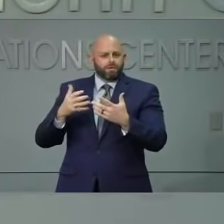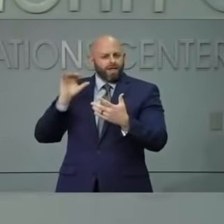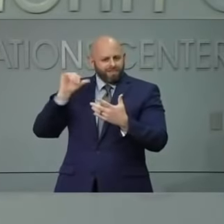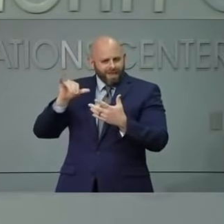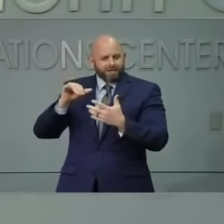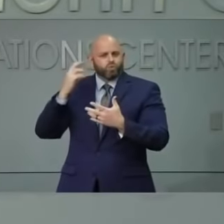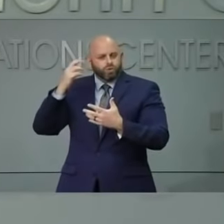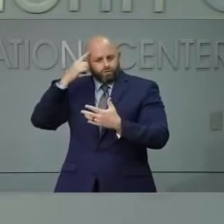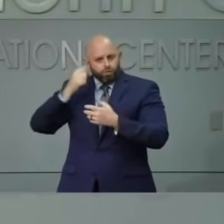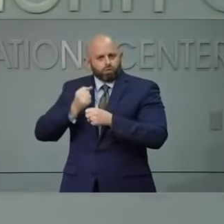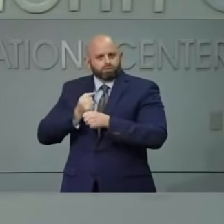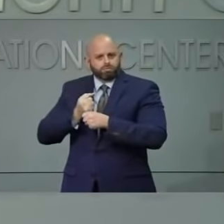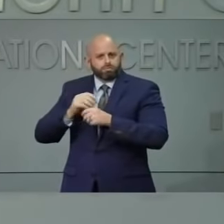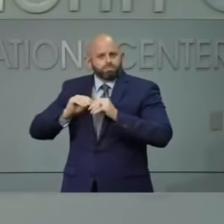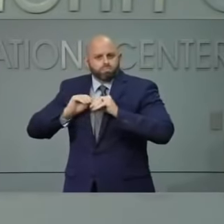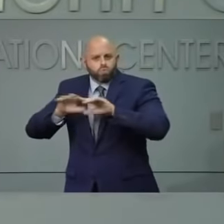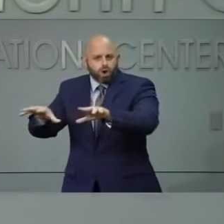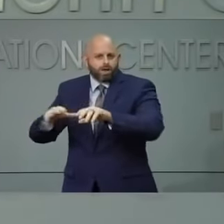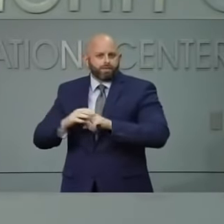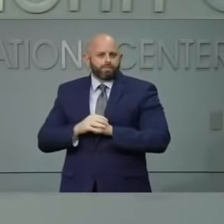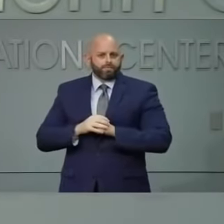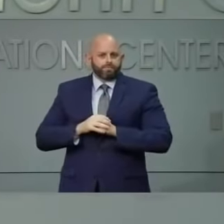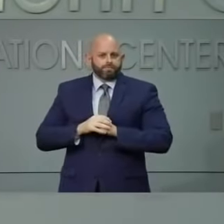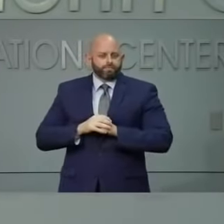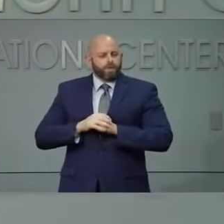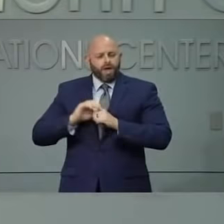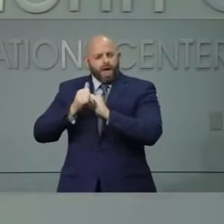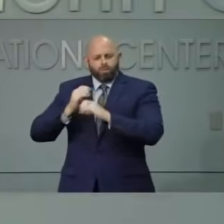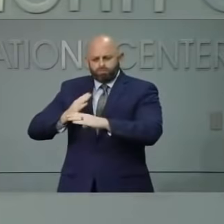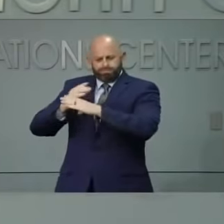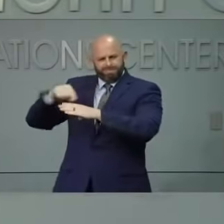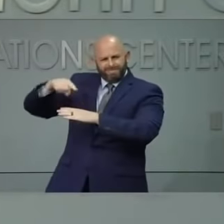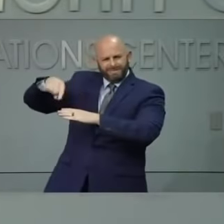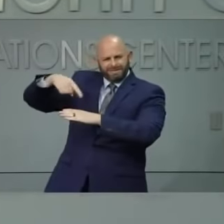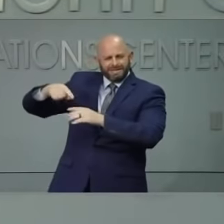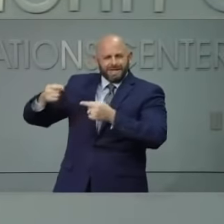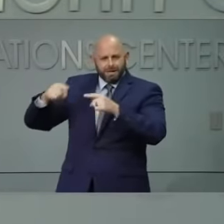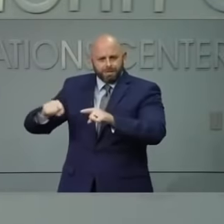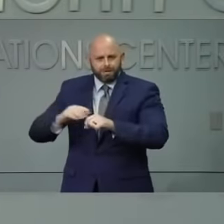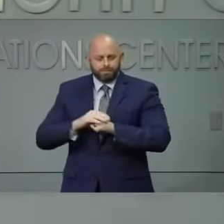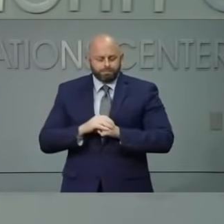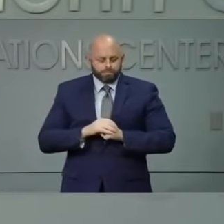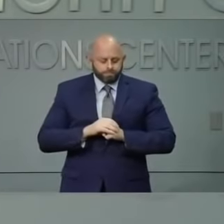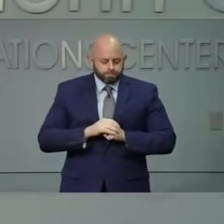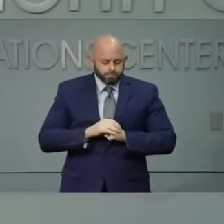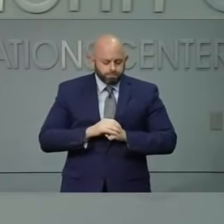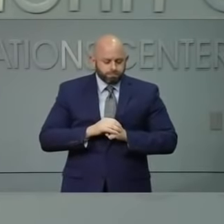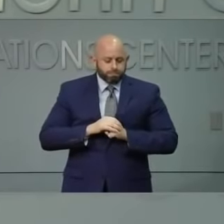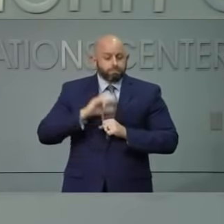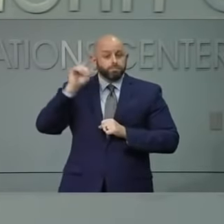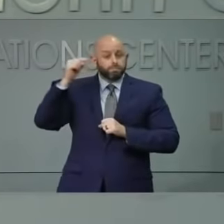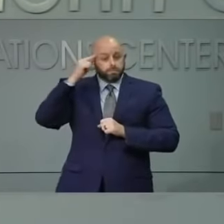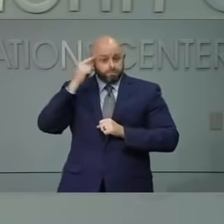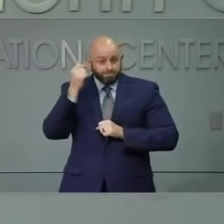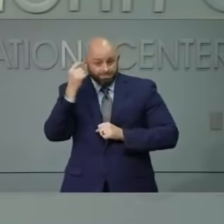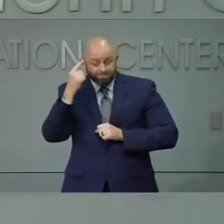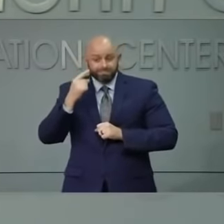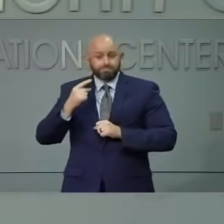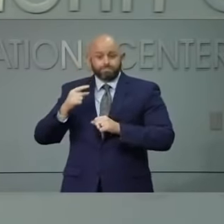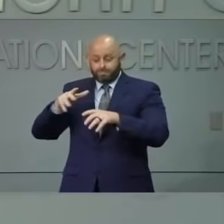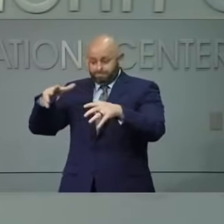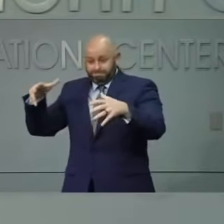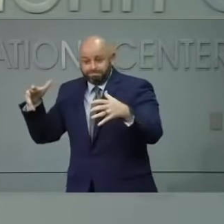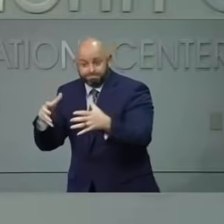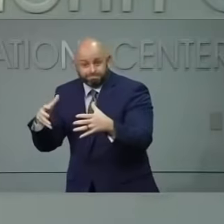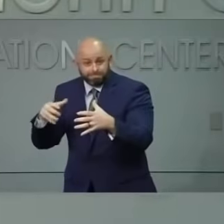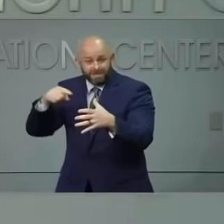Well, the informal gatherings are not the only place that spreading of the virus occurs. It's whenever people are together,